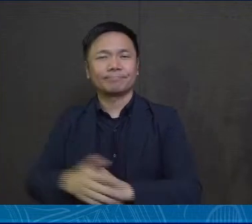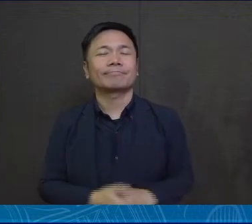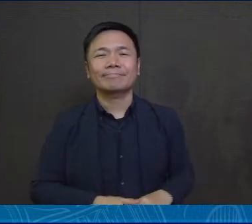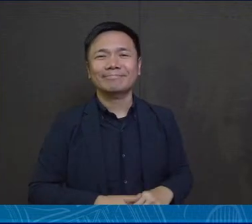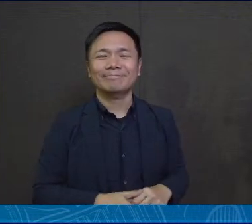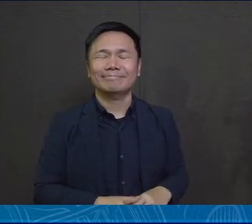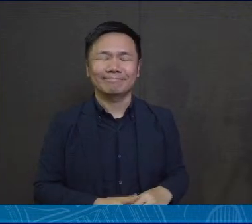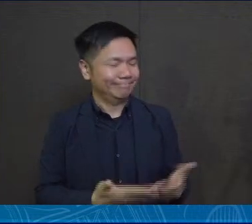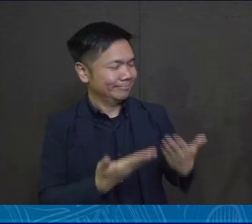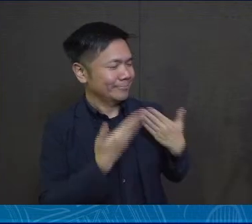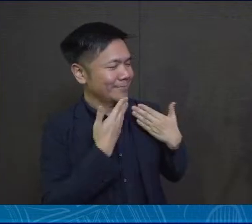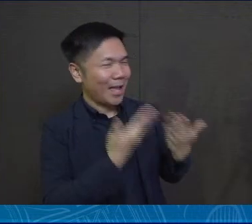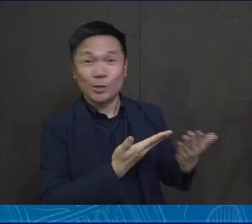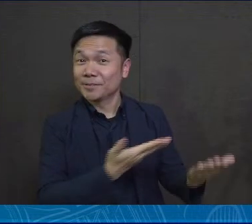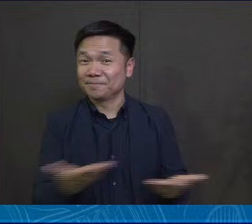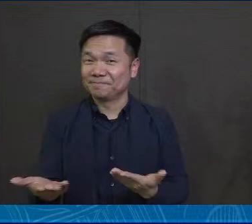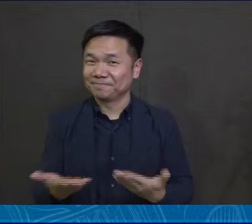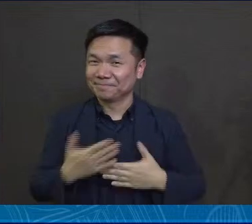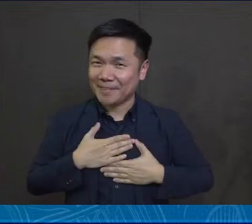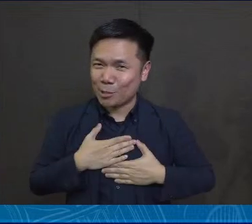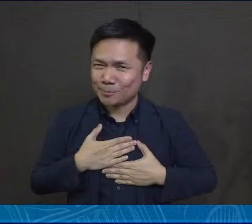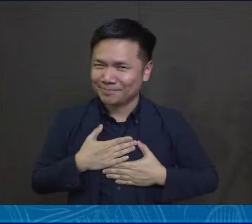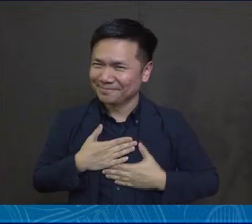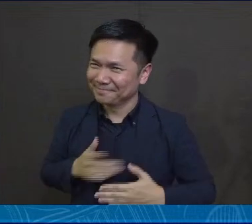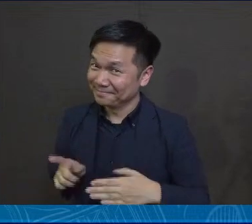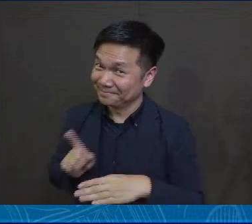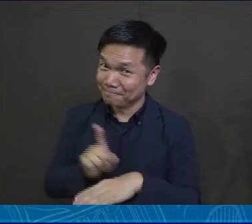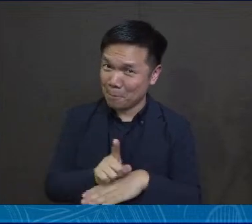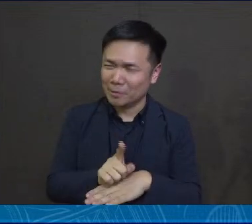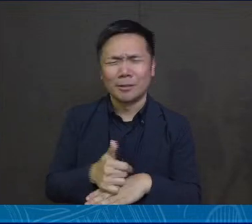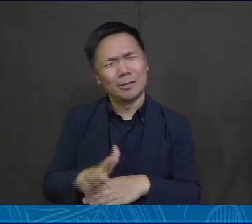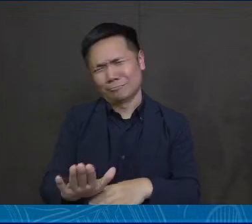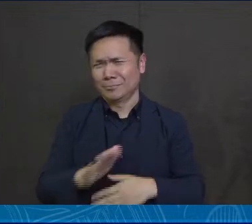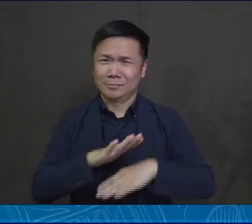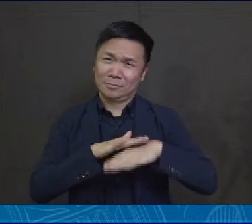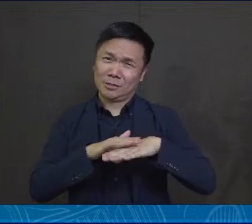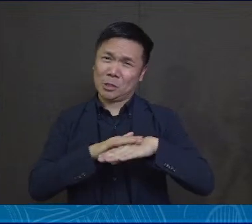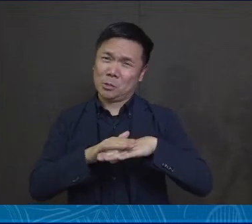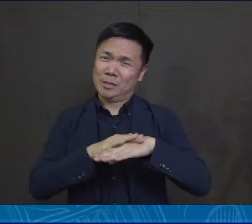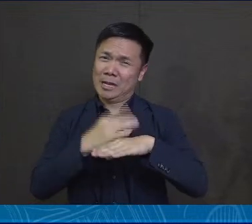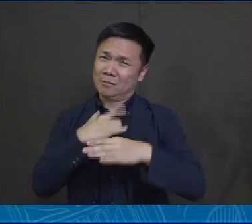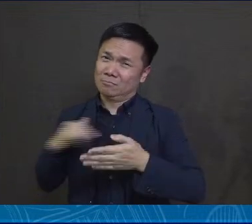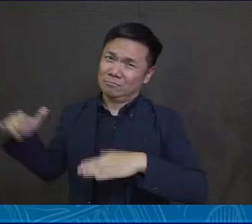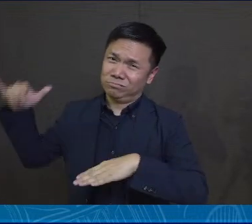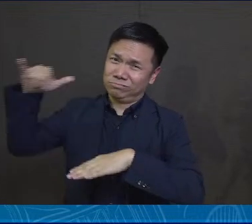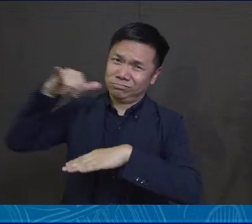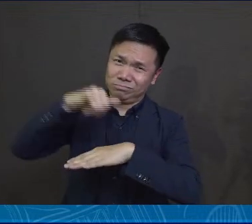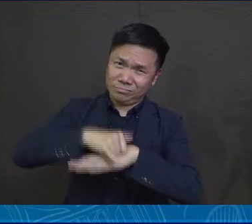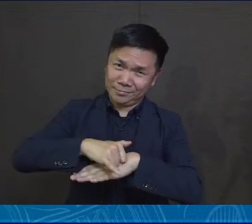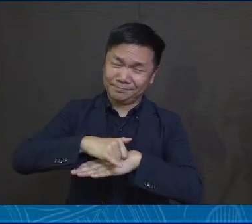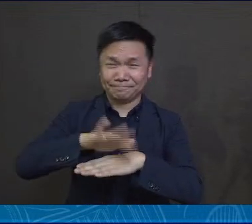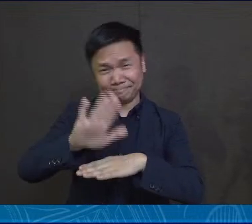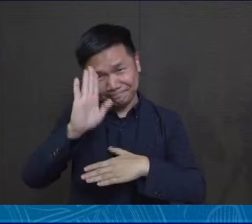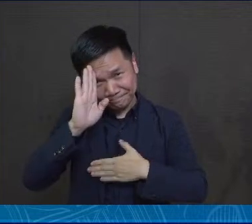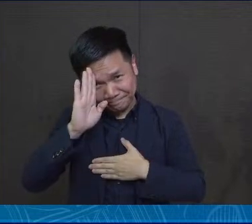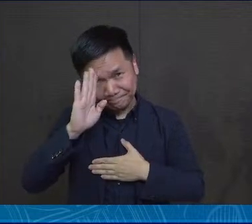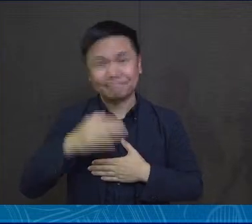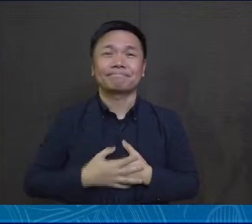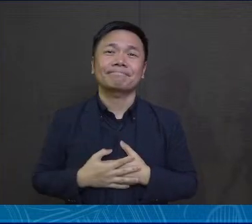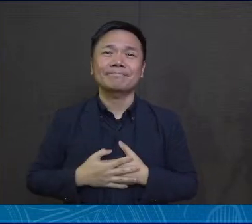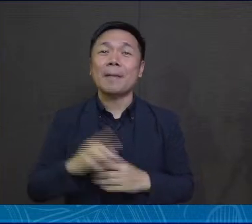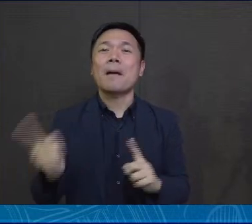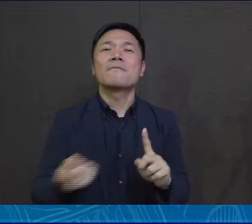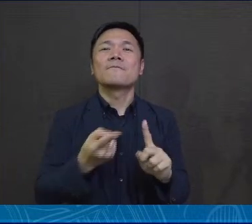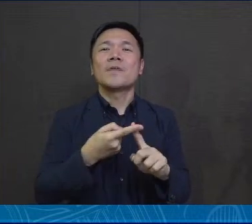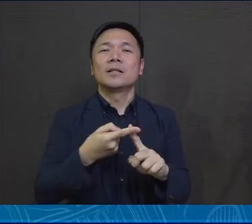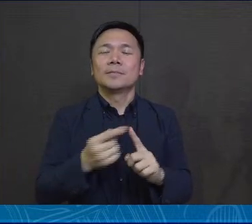to everyone. I appreciate the opportunity to speak with you, and my apologies for not being able to be there in person. But I want to first